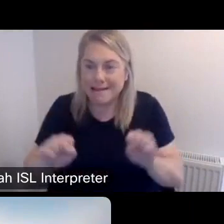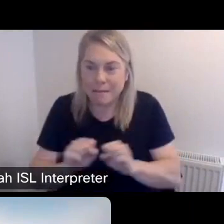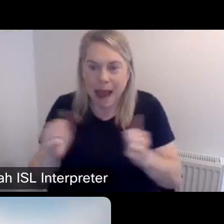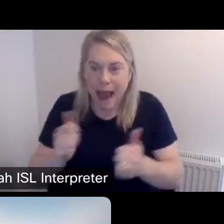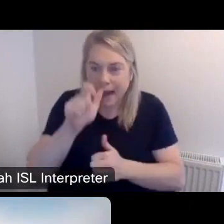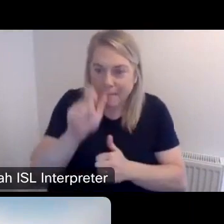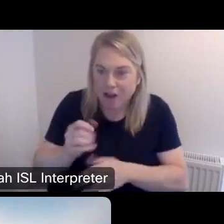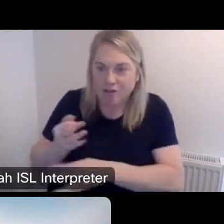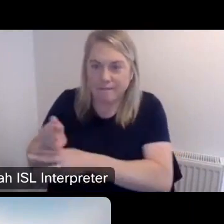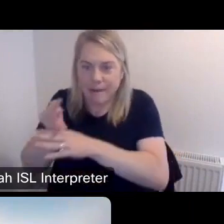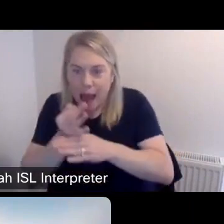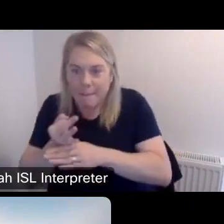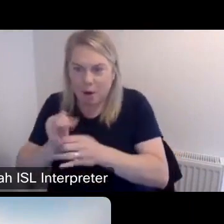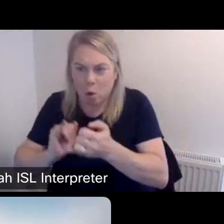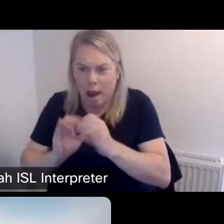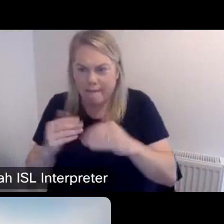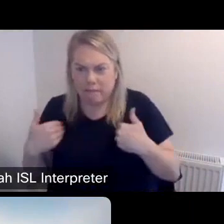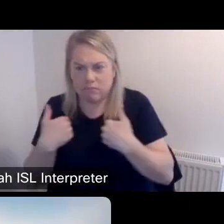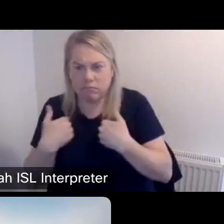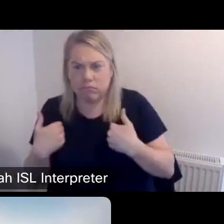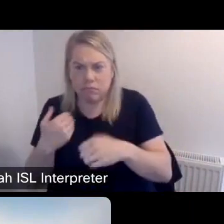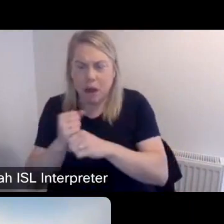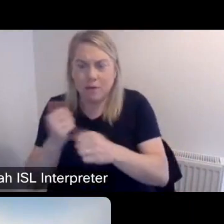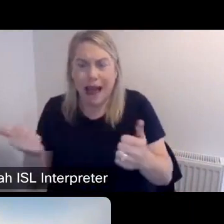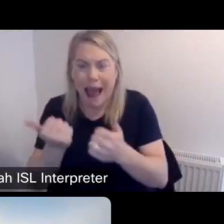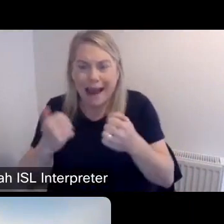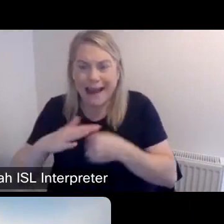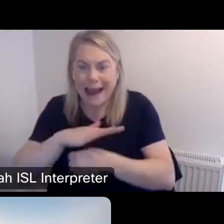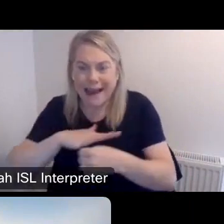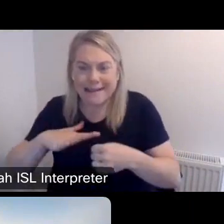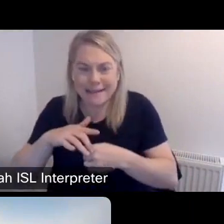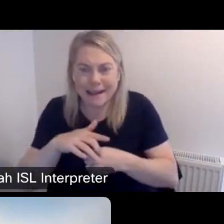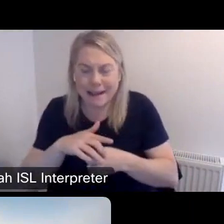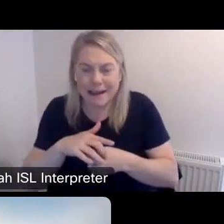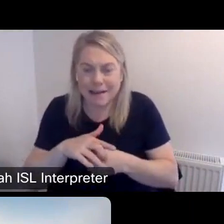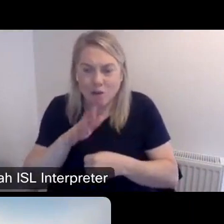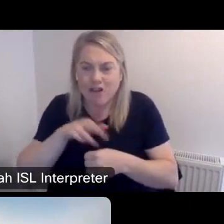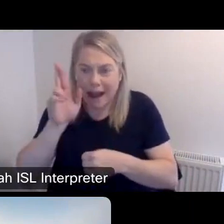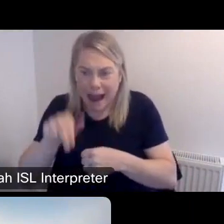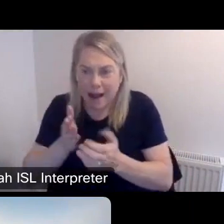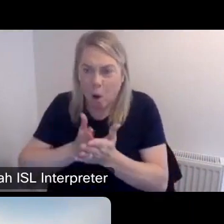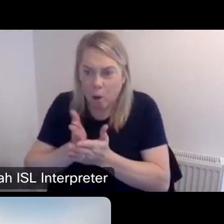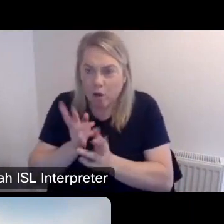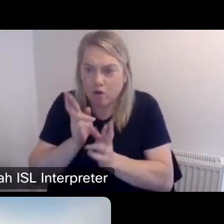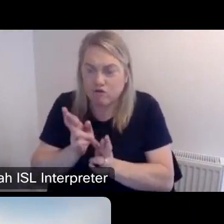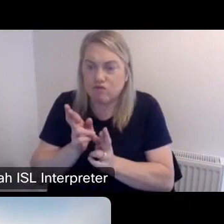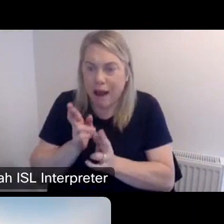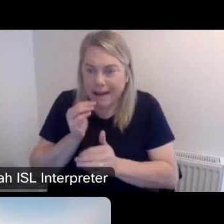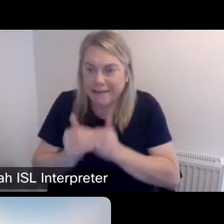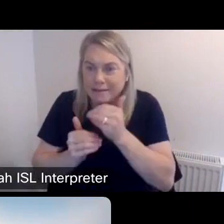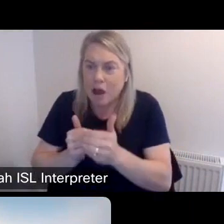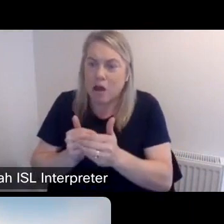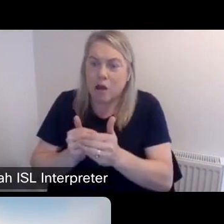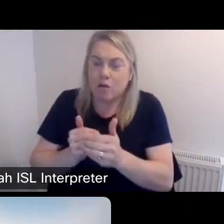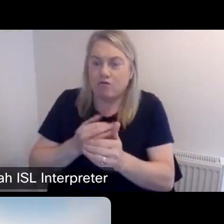have concerns regarding any case can go through the appropriate risk management offices